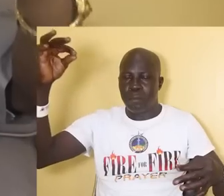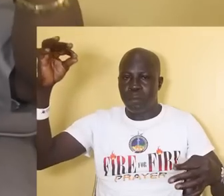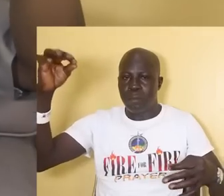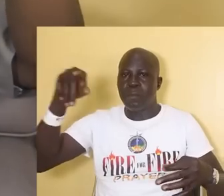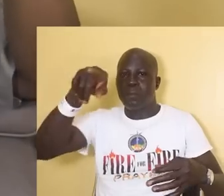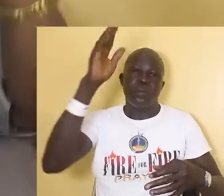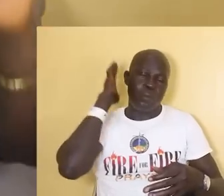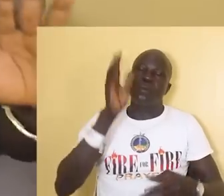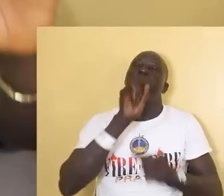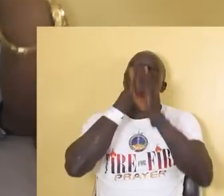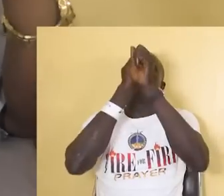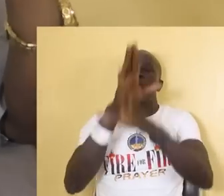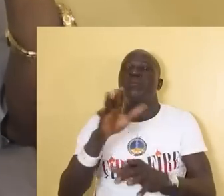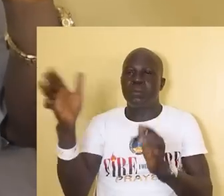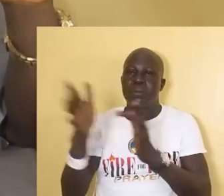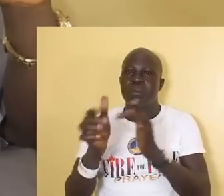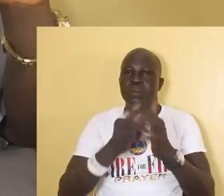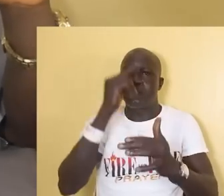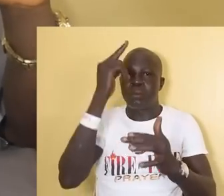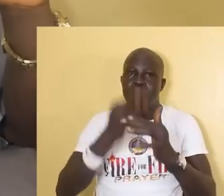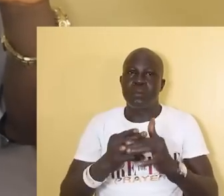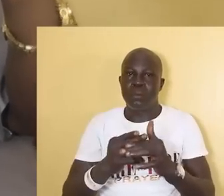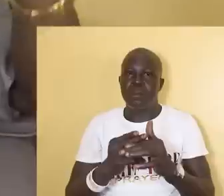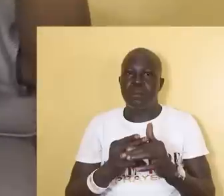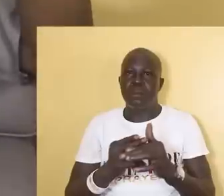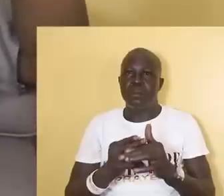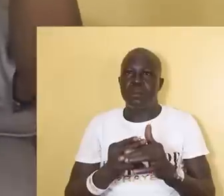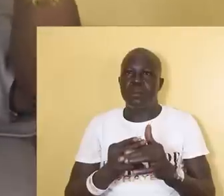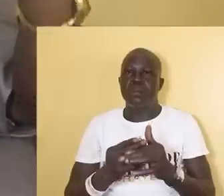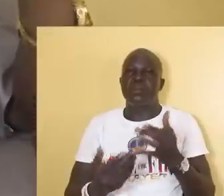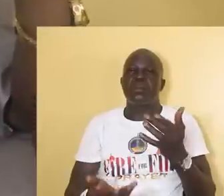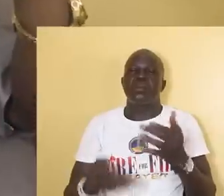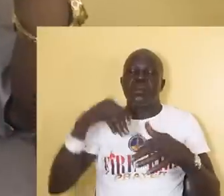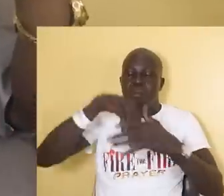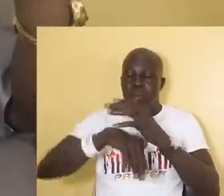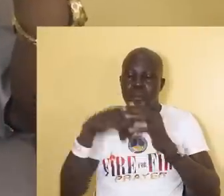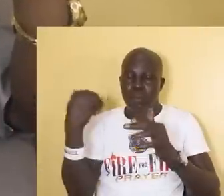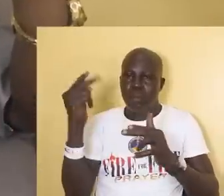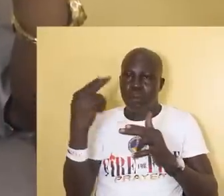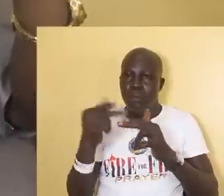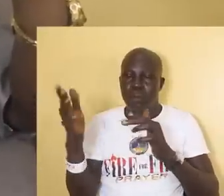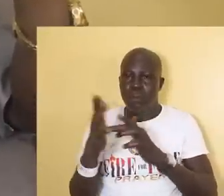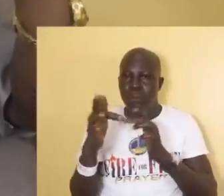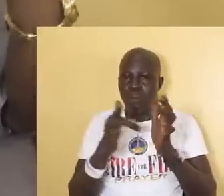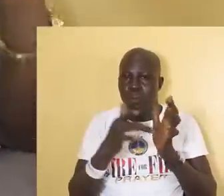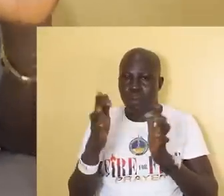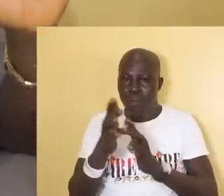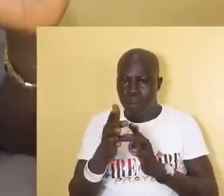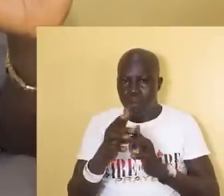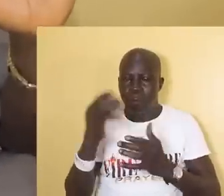Spirit. We bless in Jesus' name. In the name of Jesus.